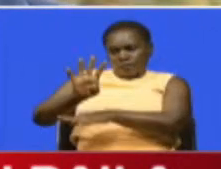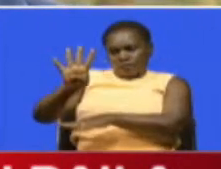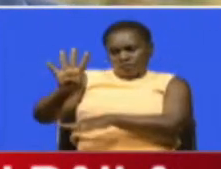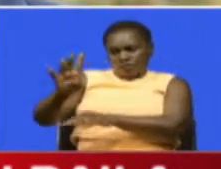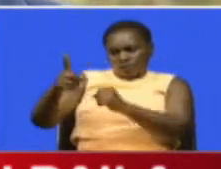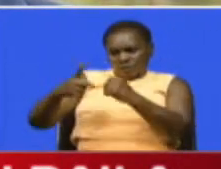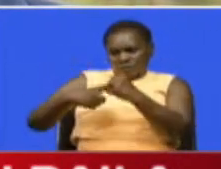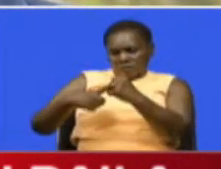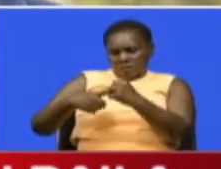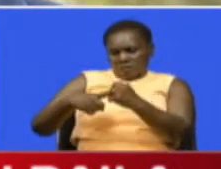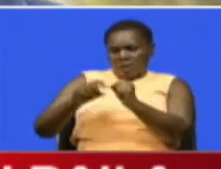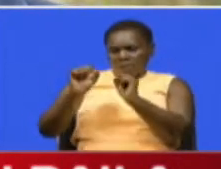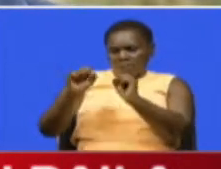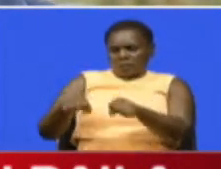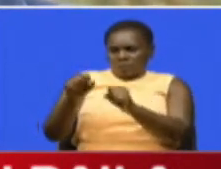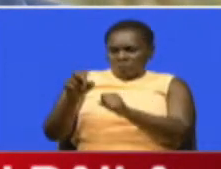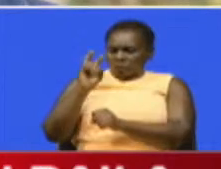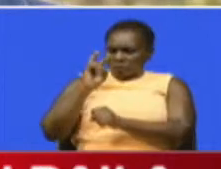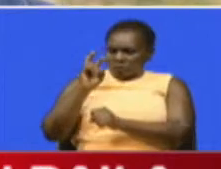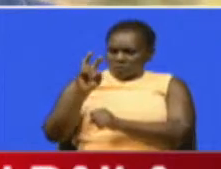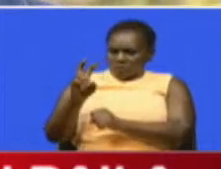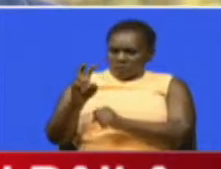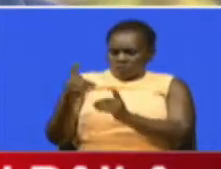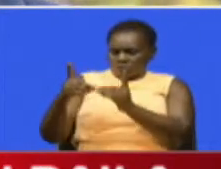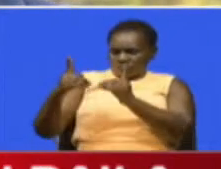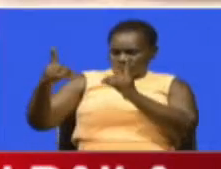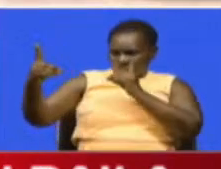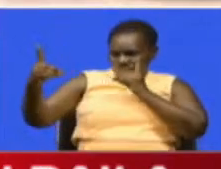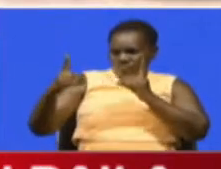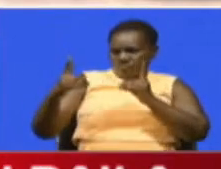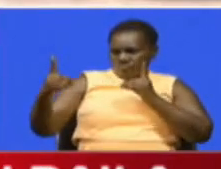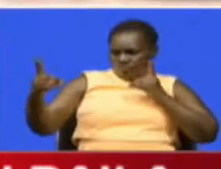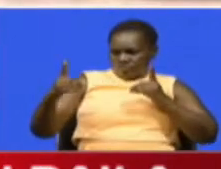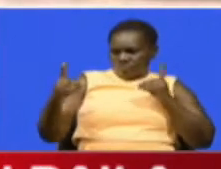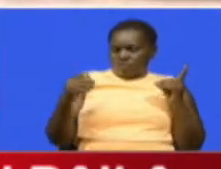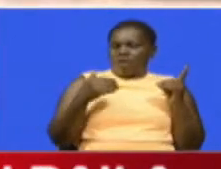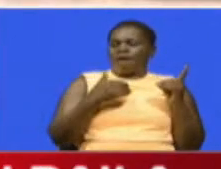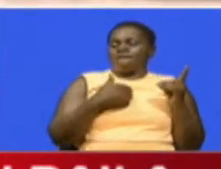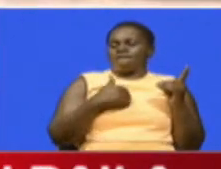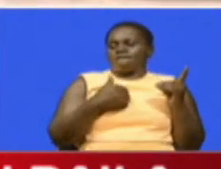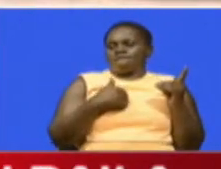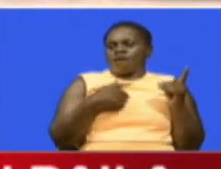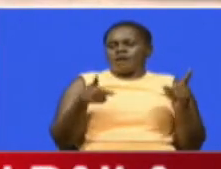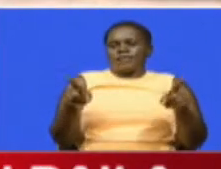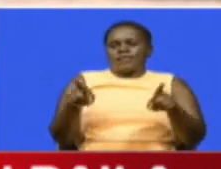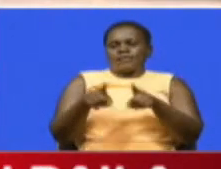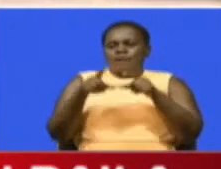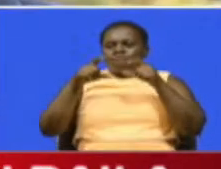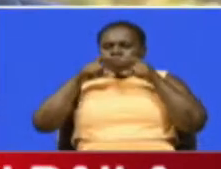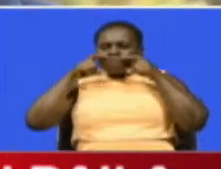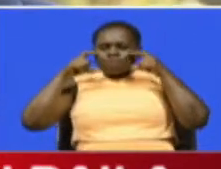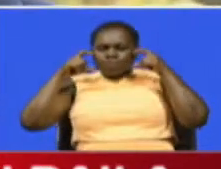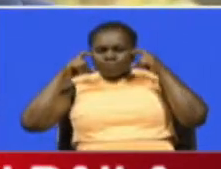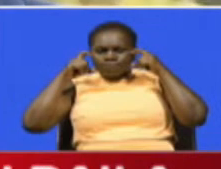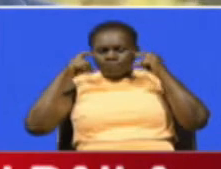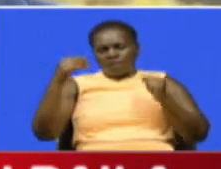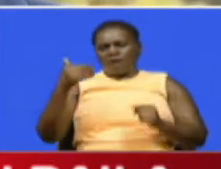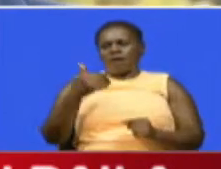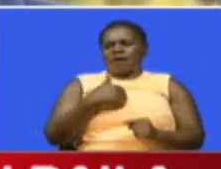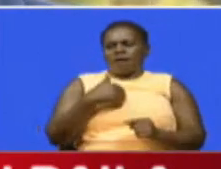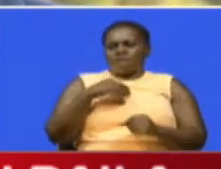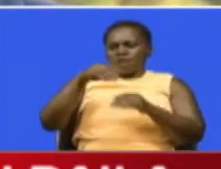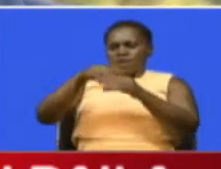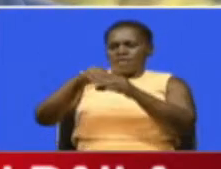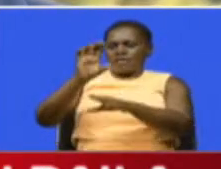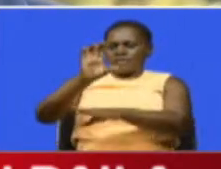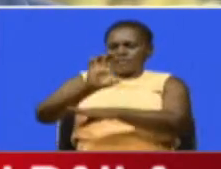Kawangware, you could see that we are keeping social distance and we are all wearing masks. in the church.